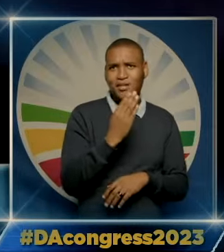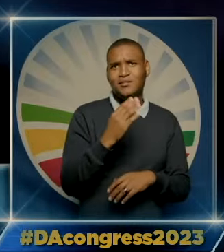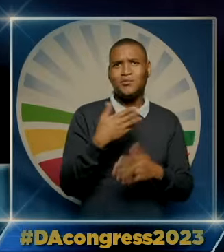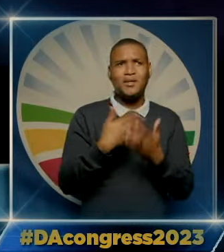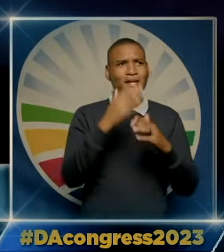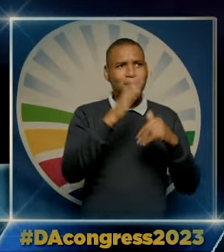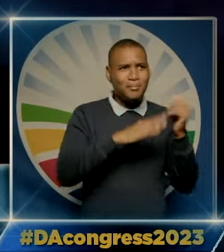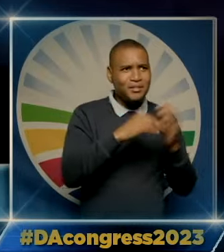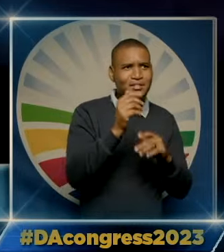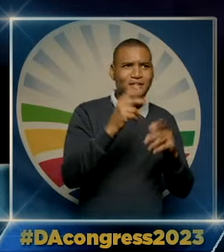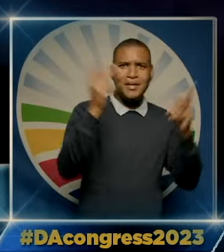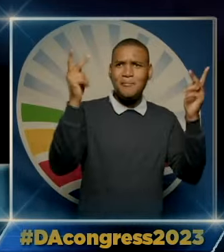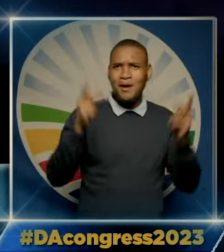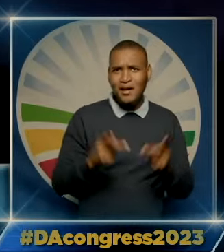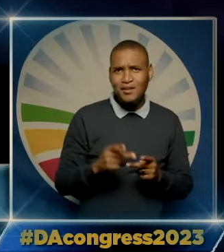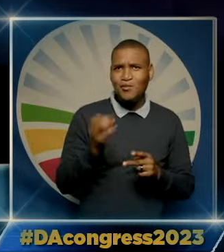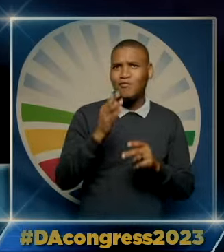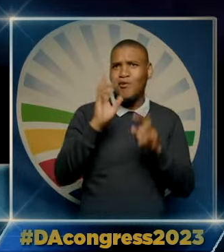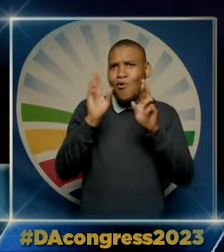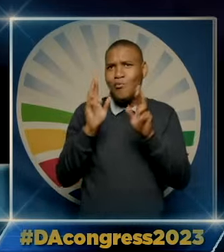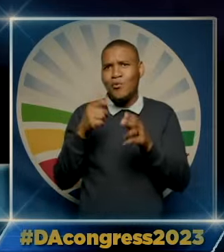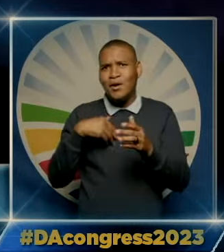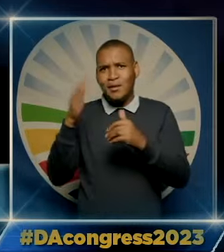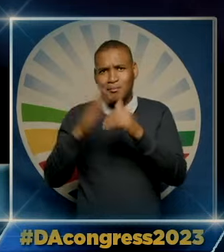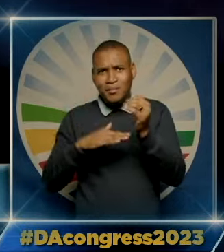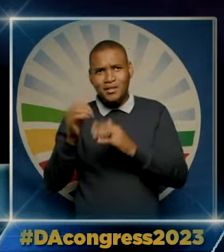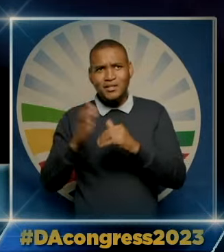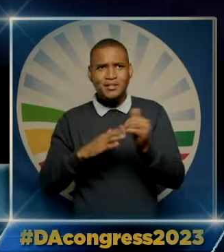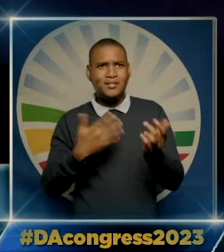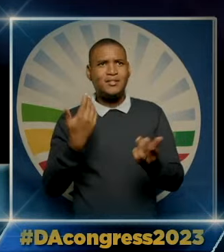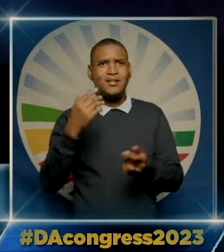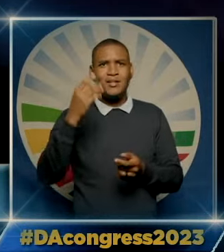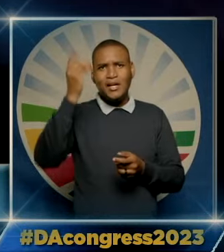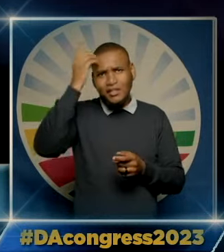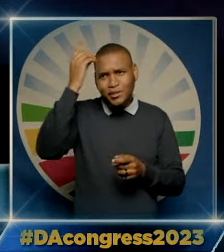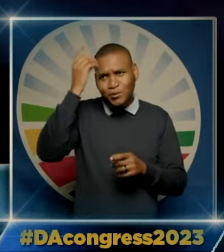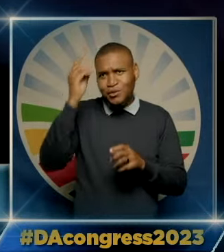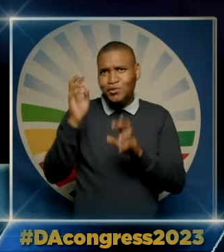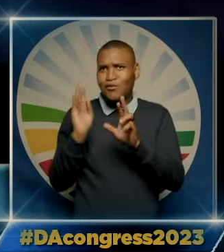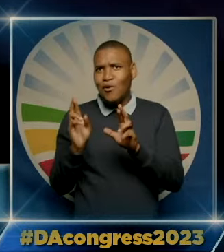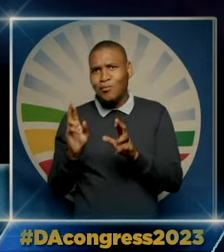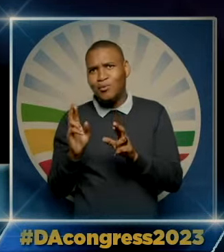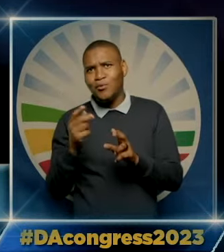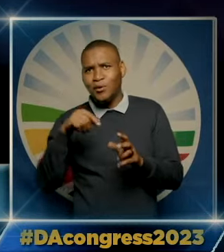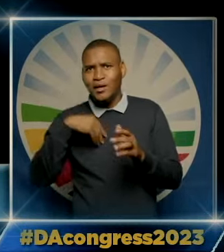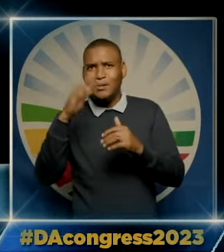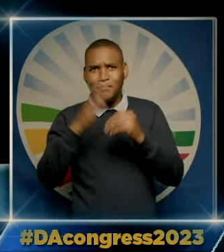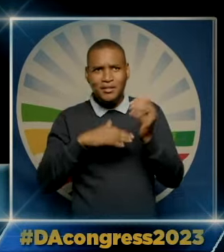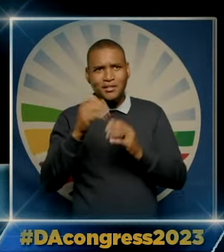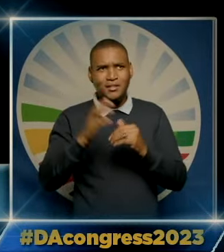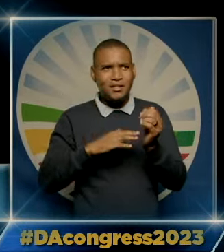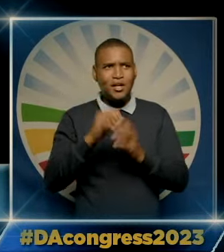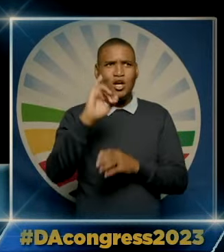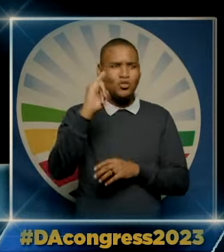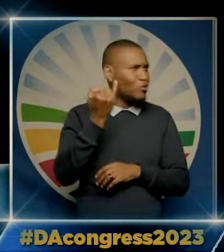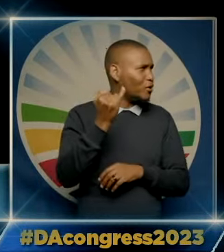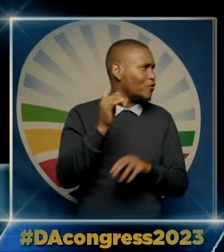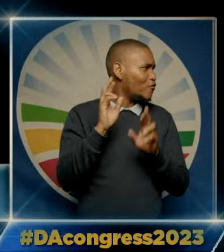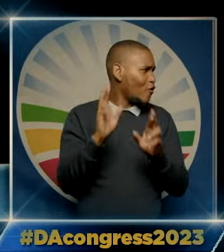can build a Kimberley of hope. We can build an eThekwini of hope. And we can build a Joburg of